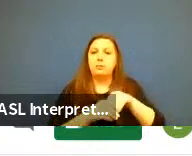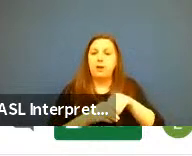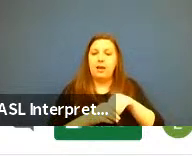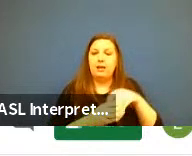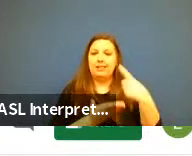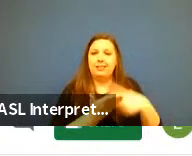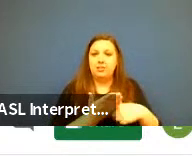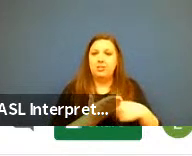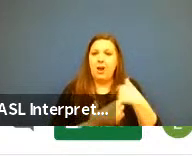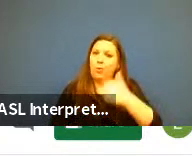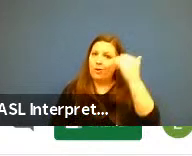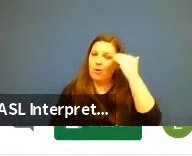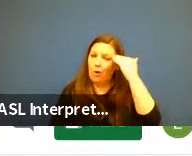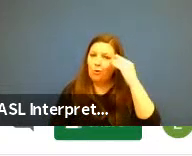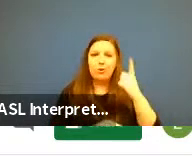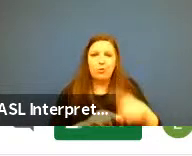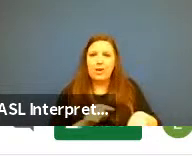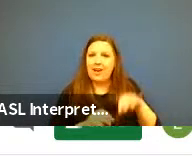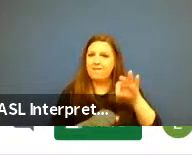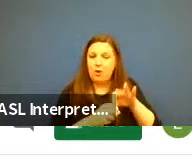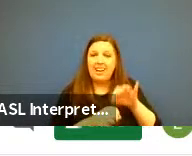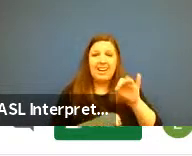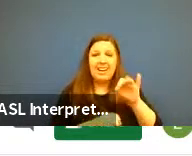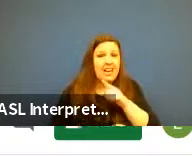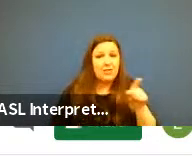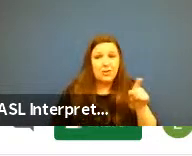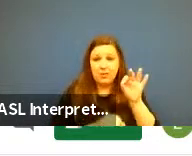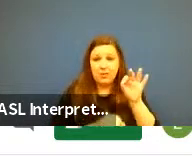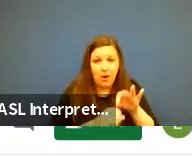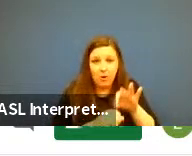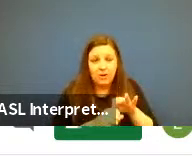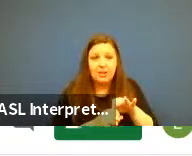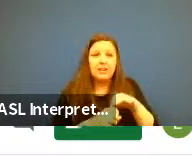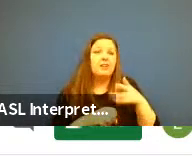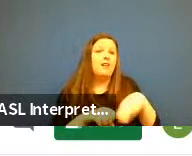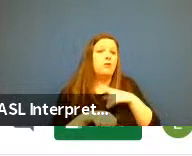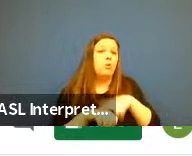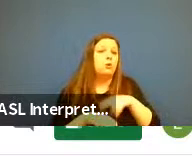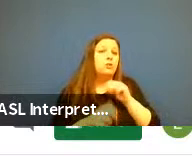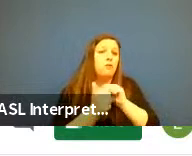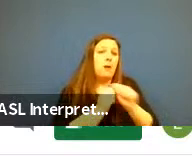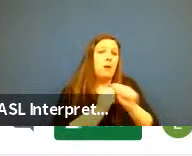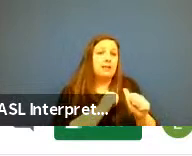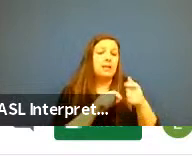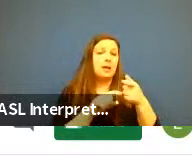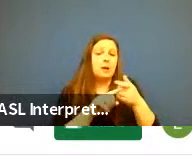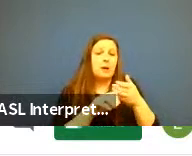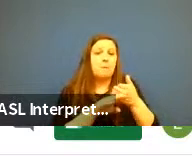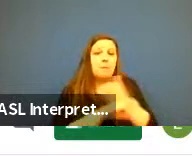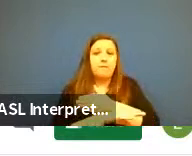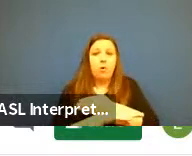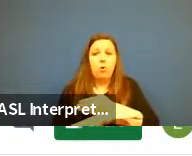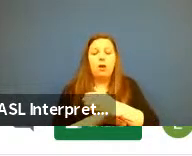vote because if you vote, then of course, you have passed it before it's sent to the entire